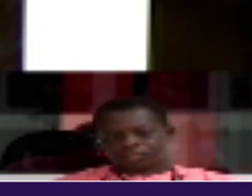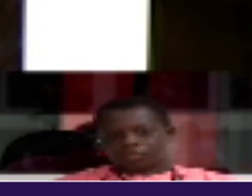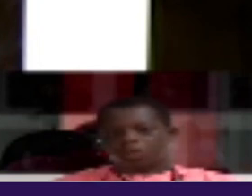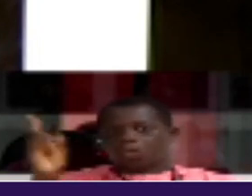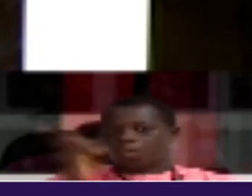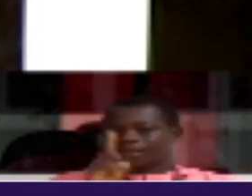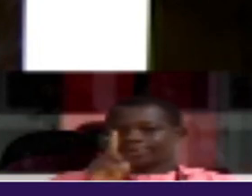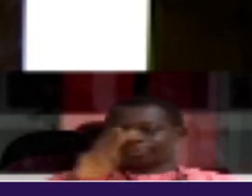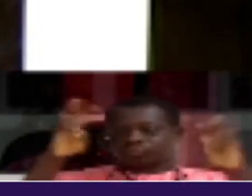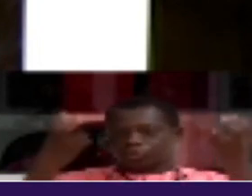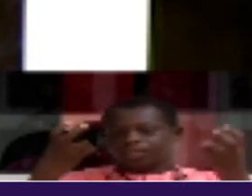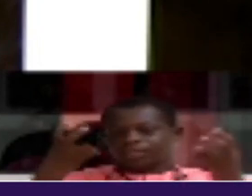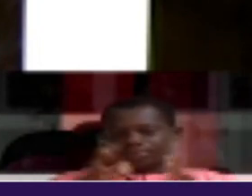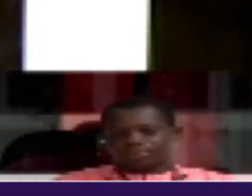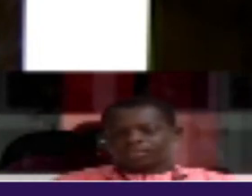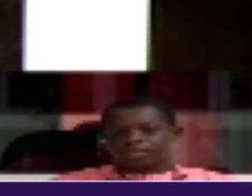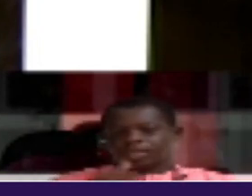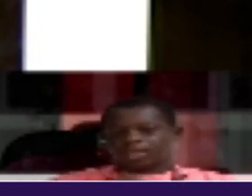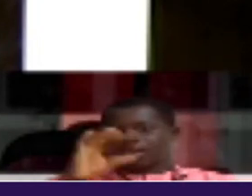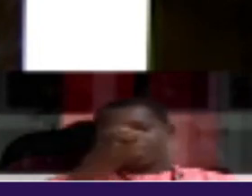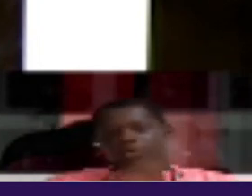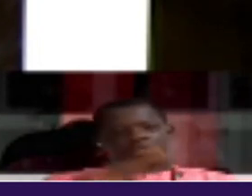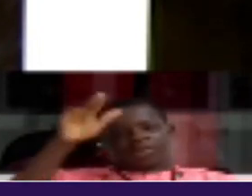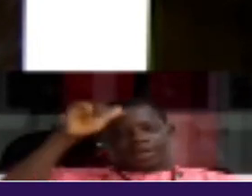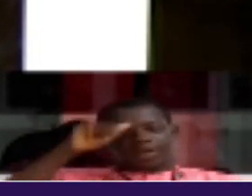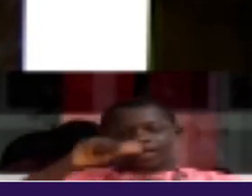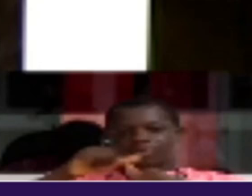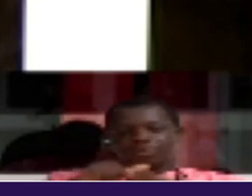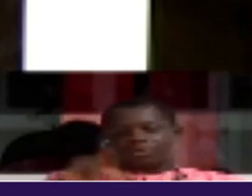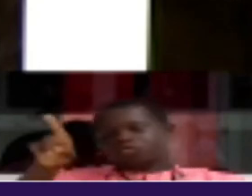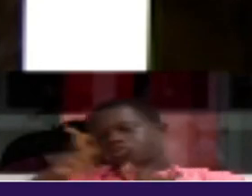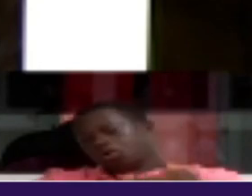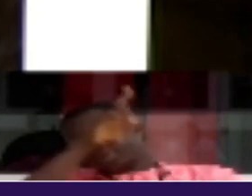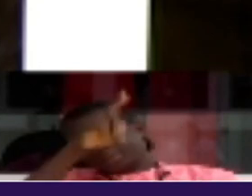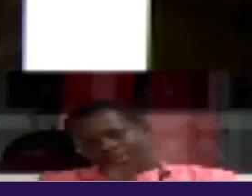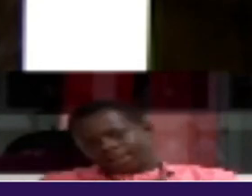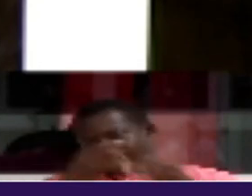What topics? I cannot recall my mind because this thing a long time.